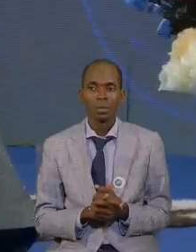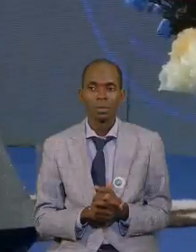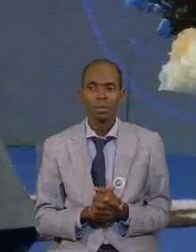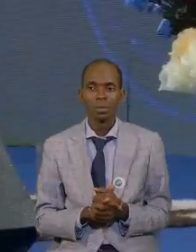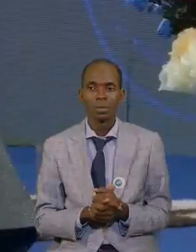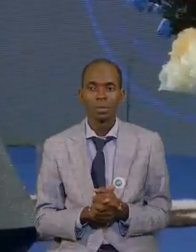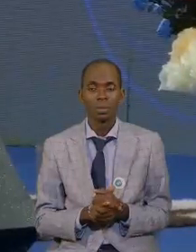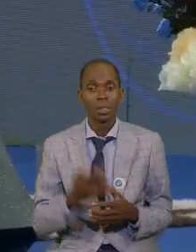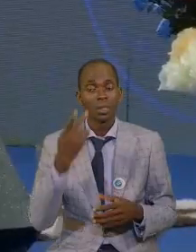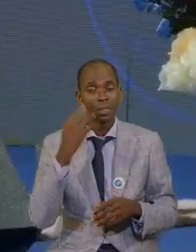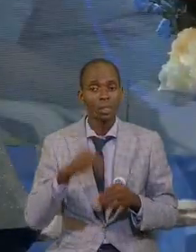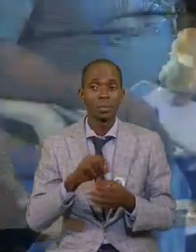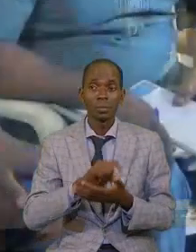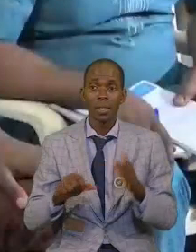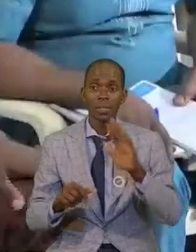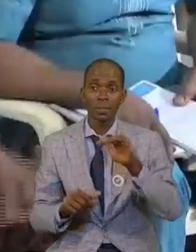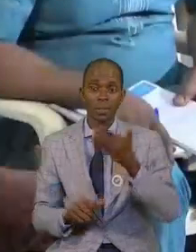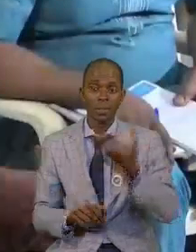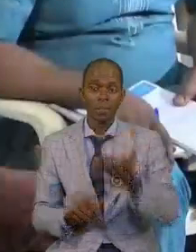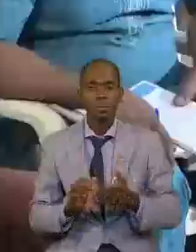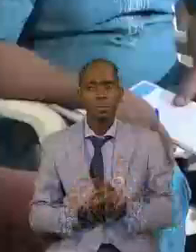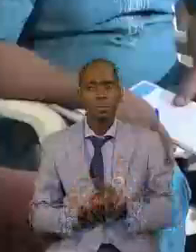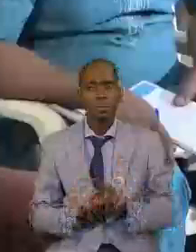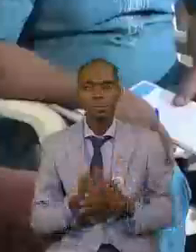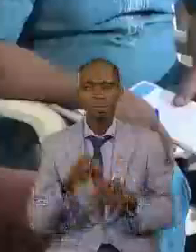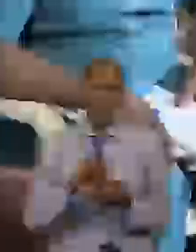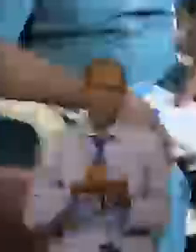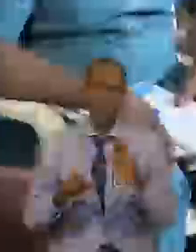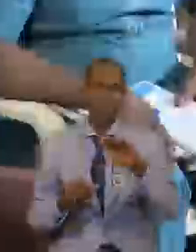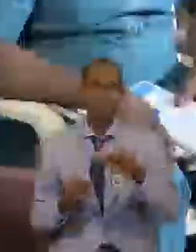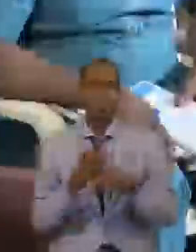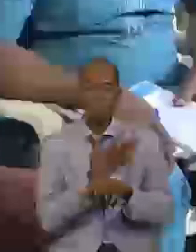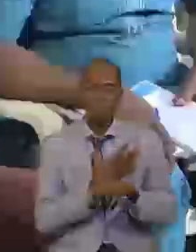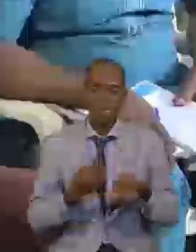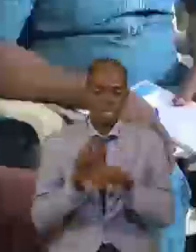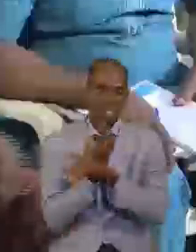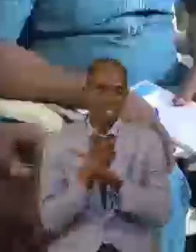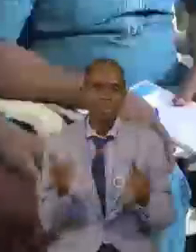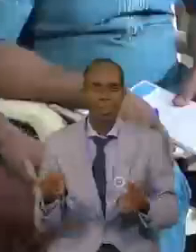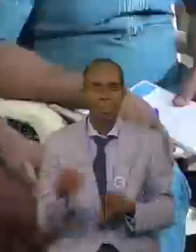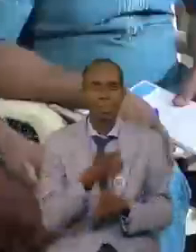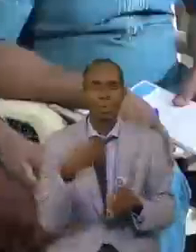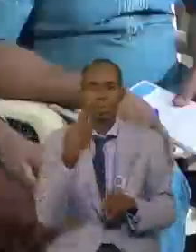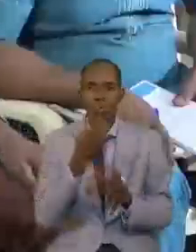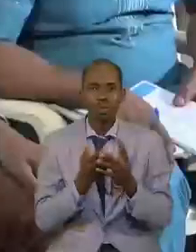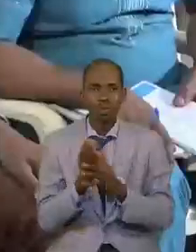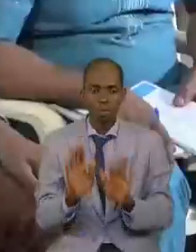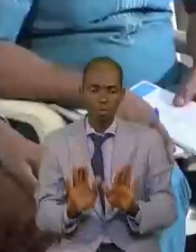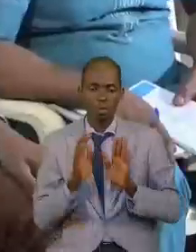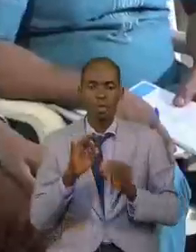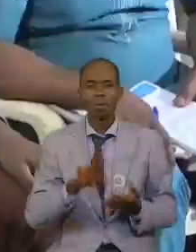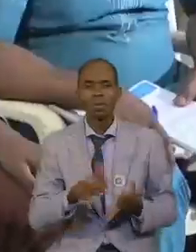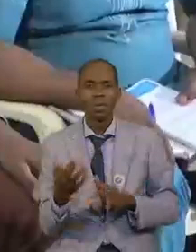Look at verse 15 there. Verse 15, and deliver them who through fear of death were all